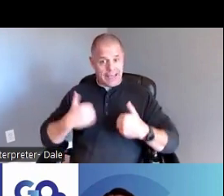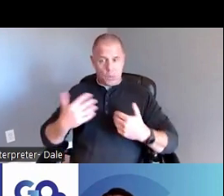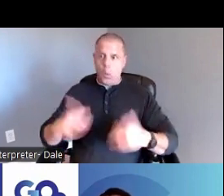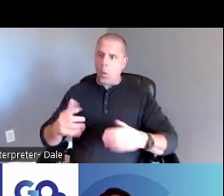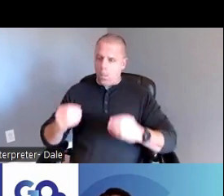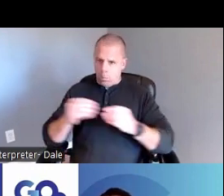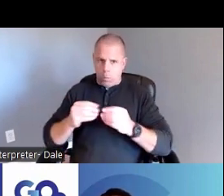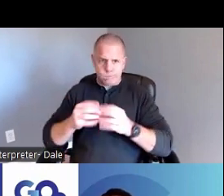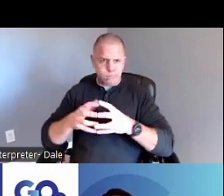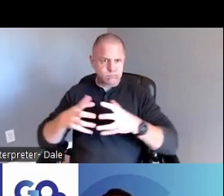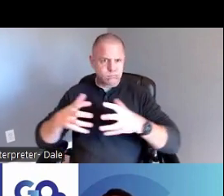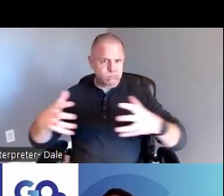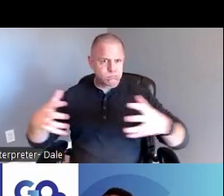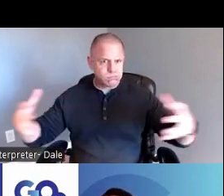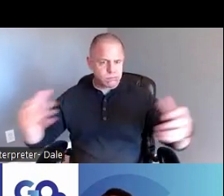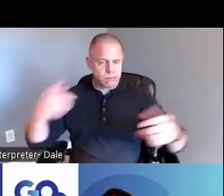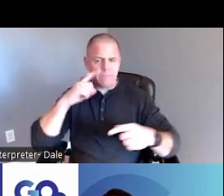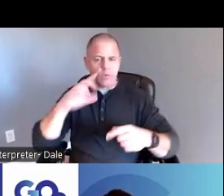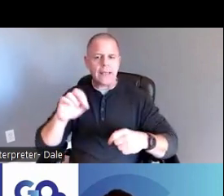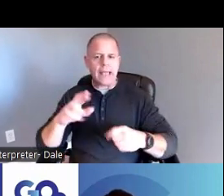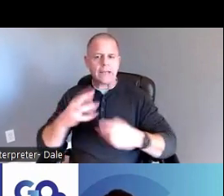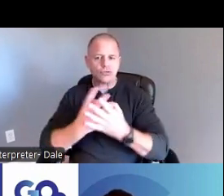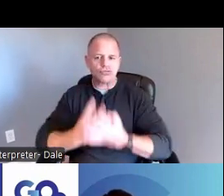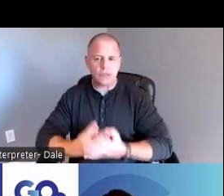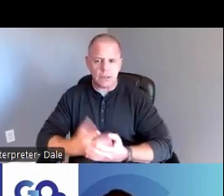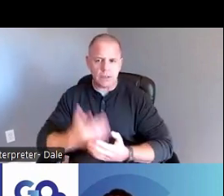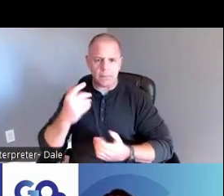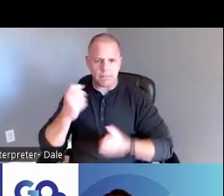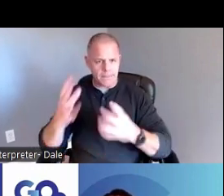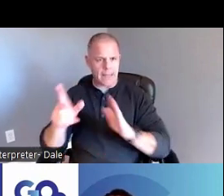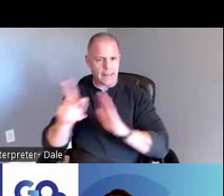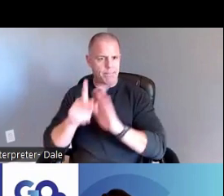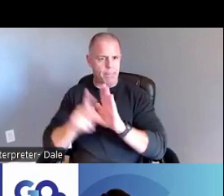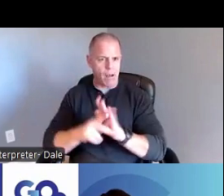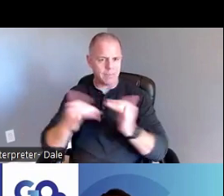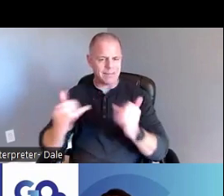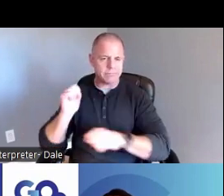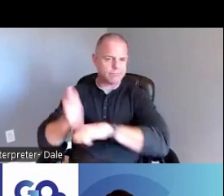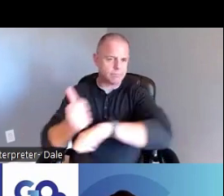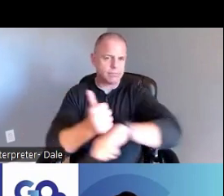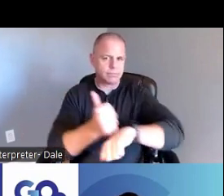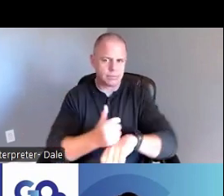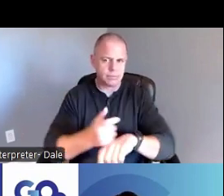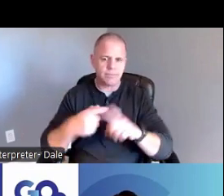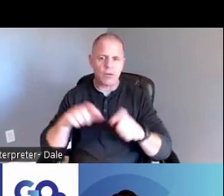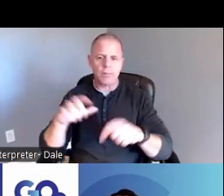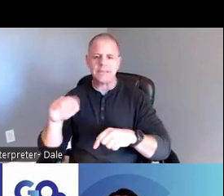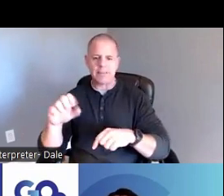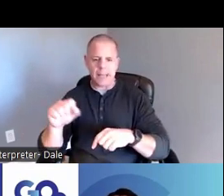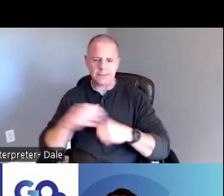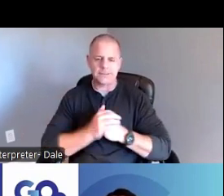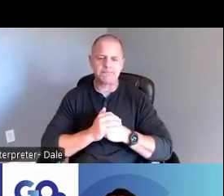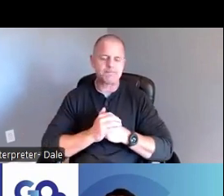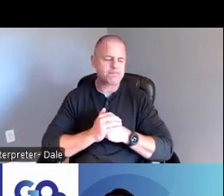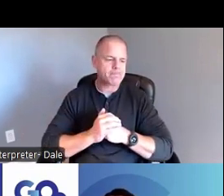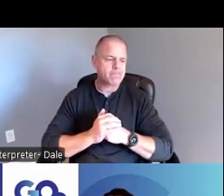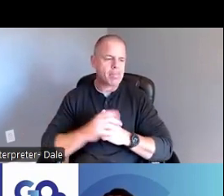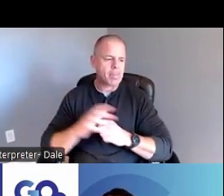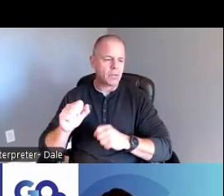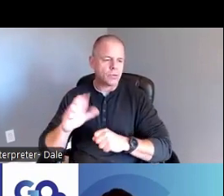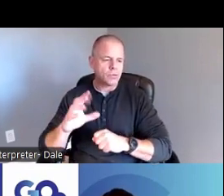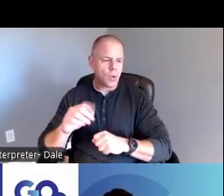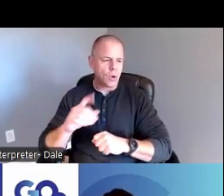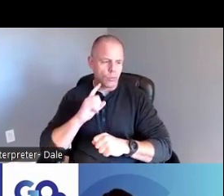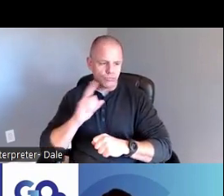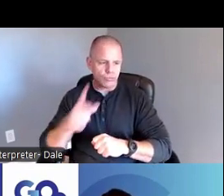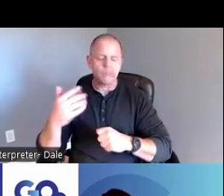as far as lung cancer screening with a lot of the policies that are coming through from CMS. And so really advancing the education